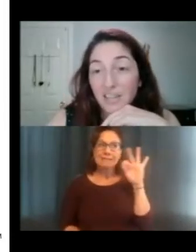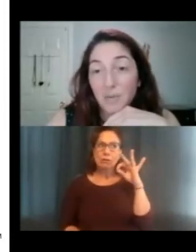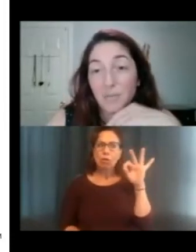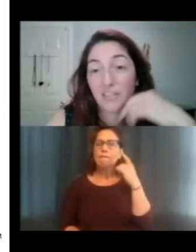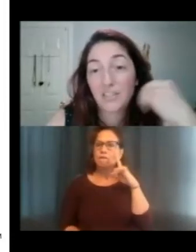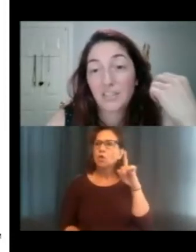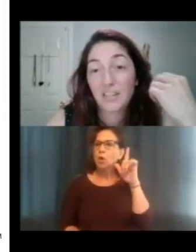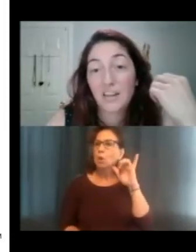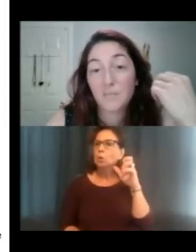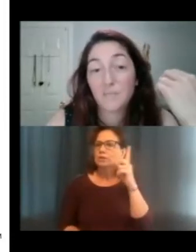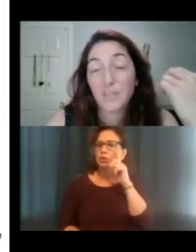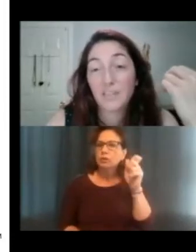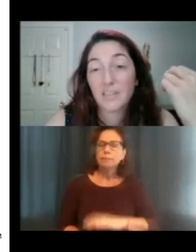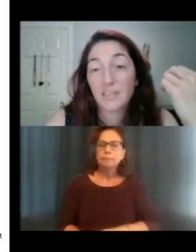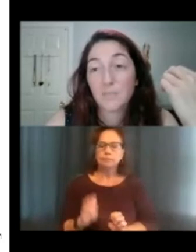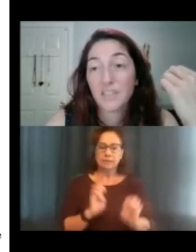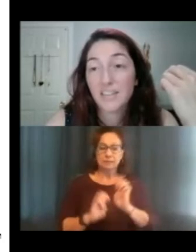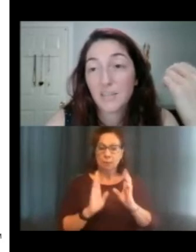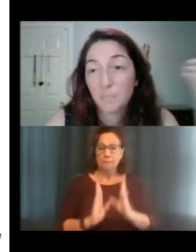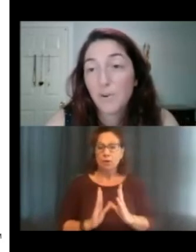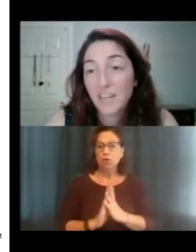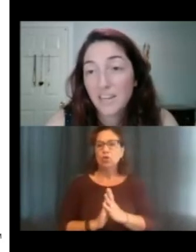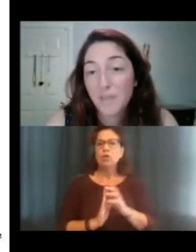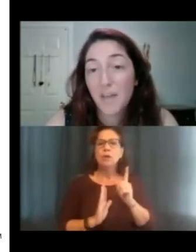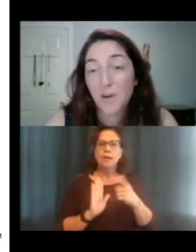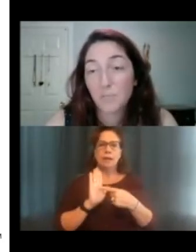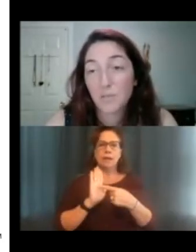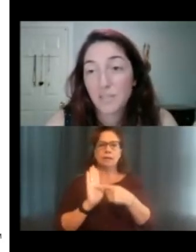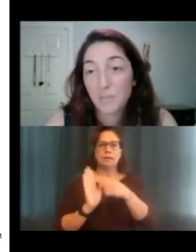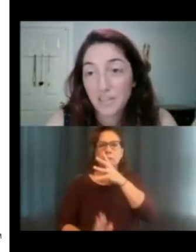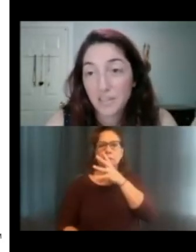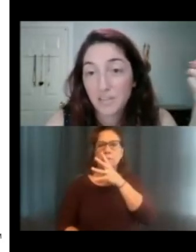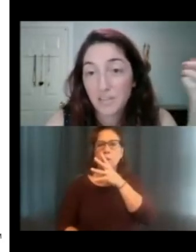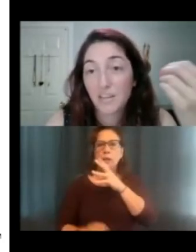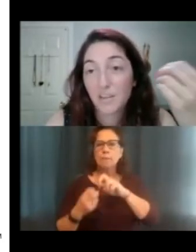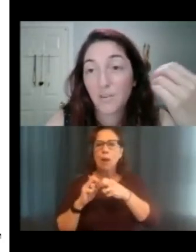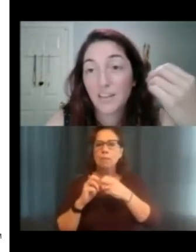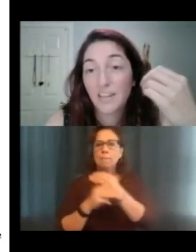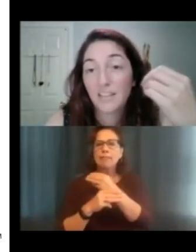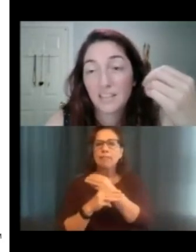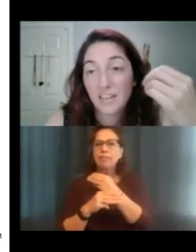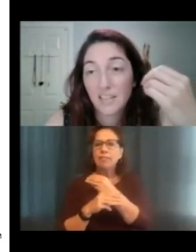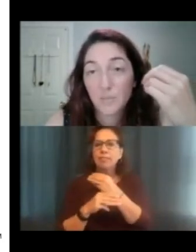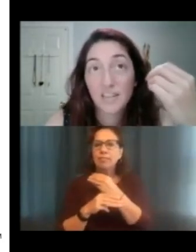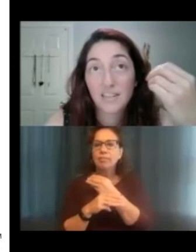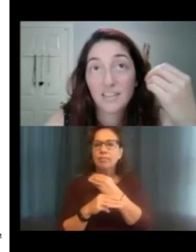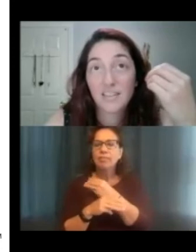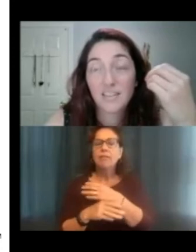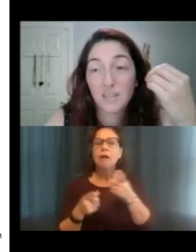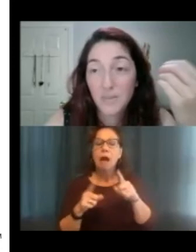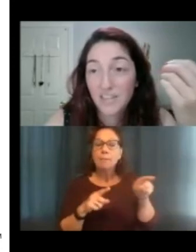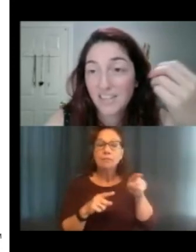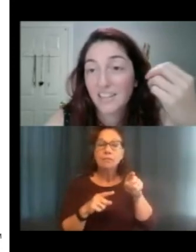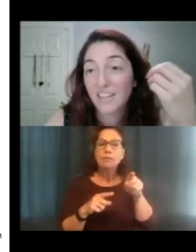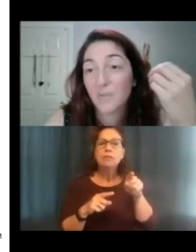And then the experimenters just presented spoken math problems to participants. So in this case, they presented